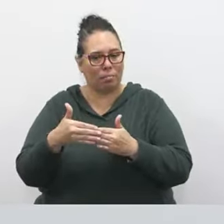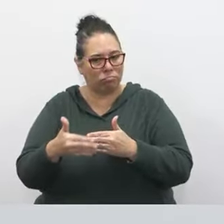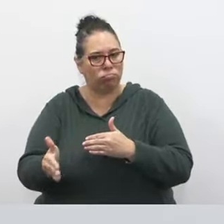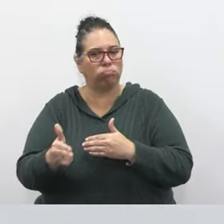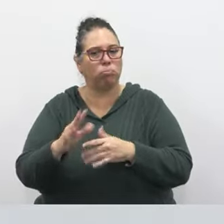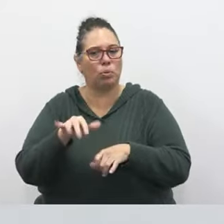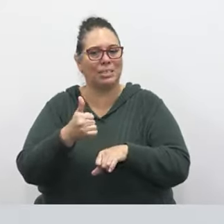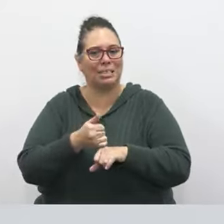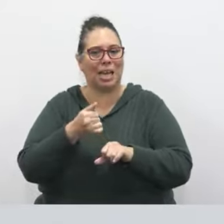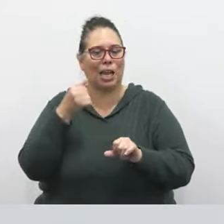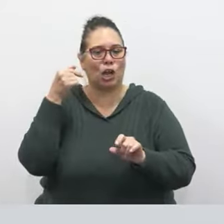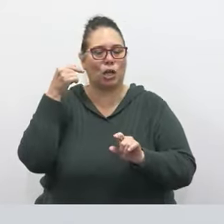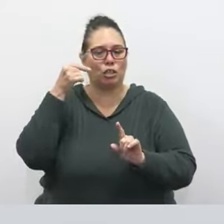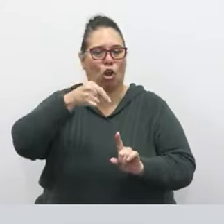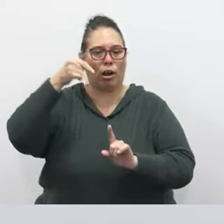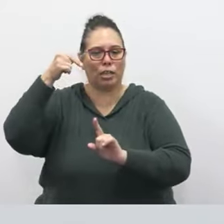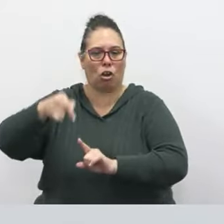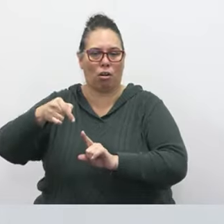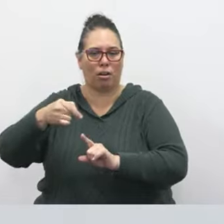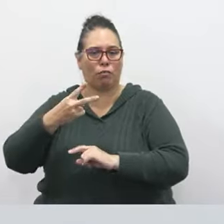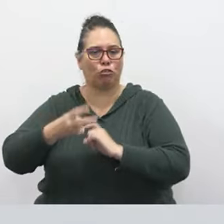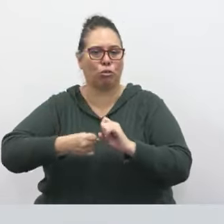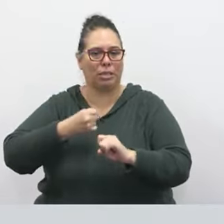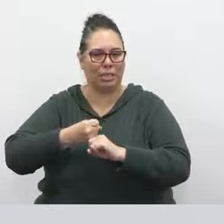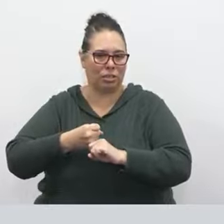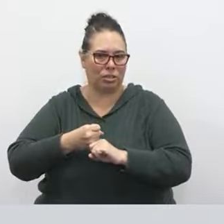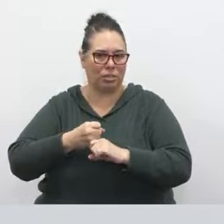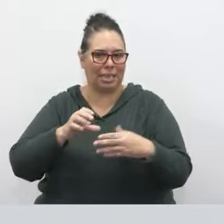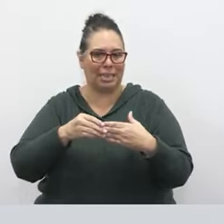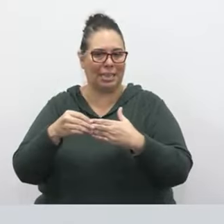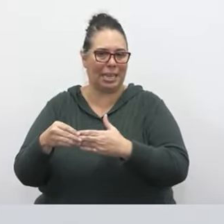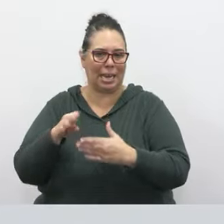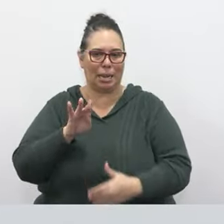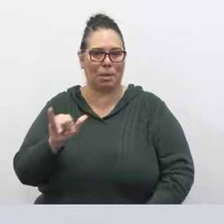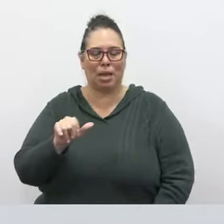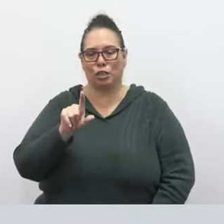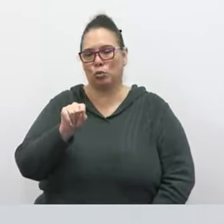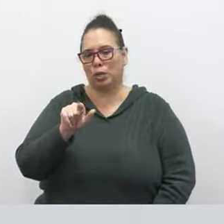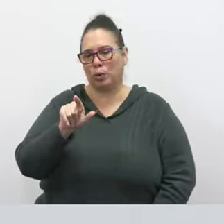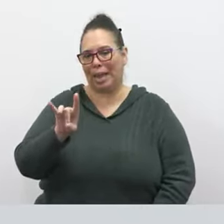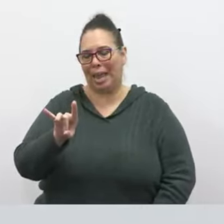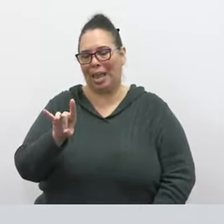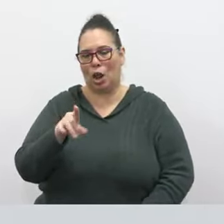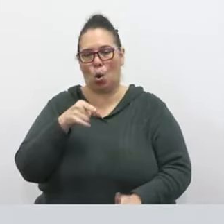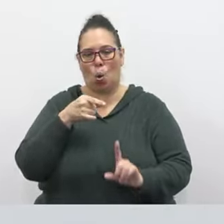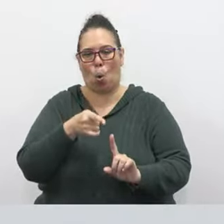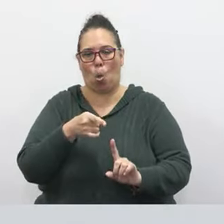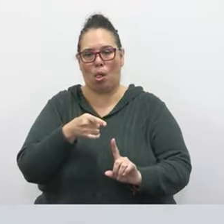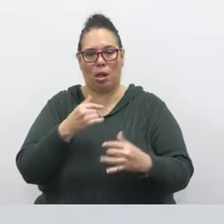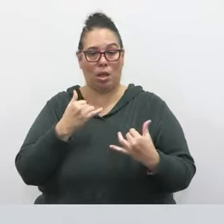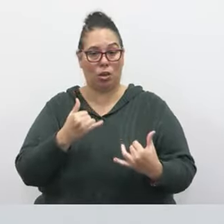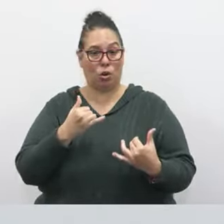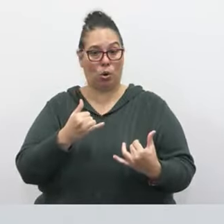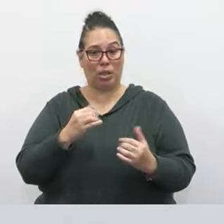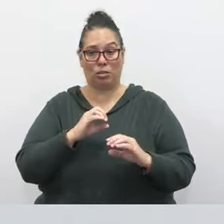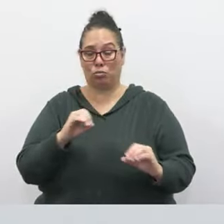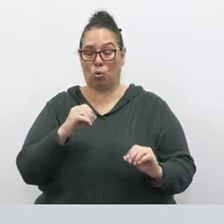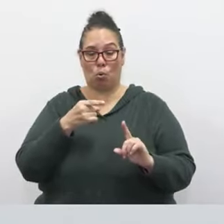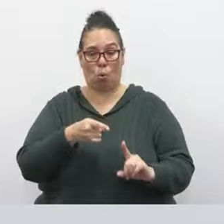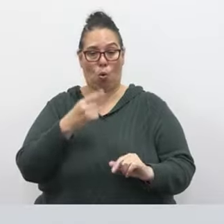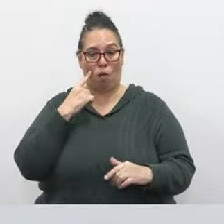targets for the next 2 years leading to the by 2028 goal. So you'll see there isn't currently a goal for